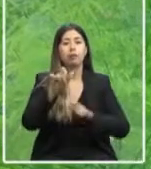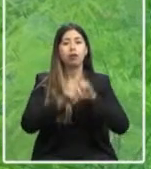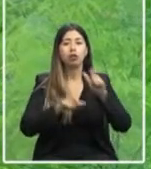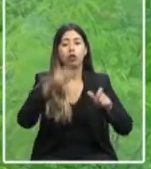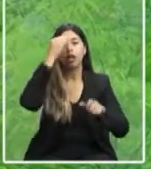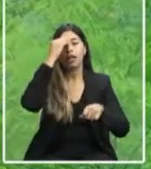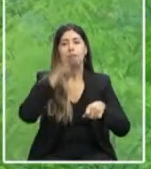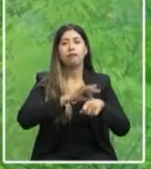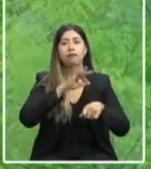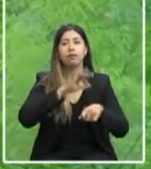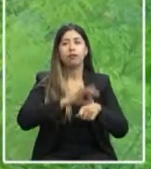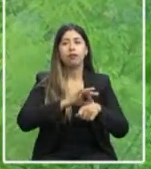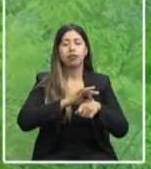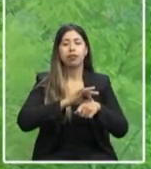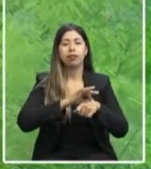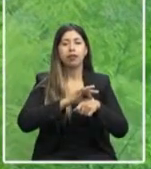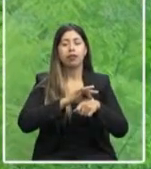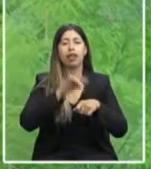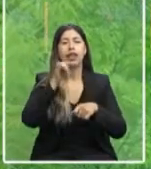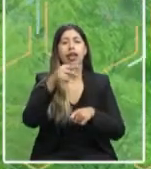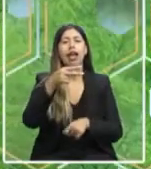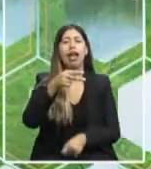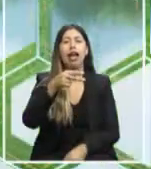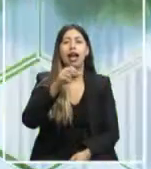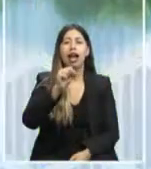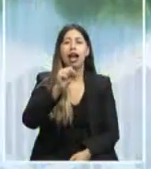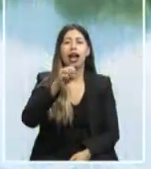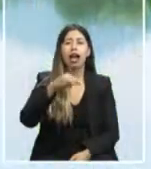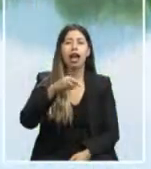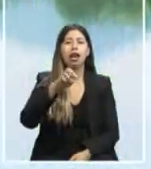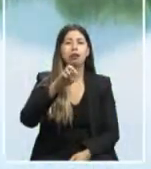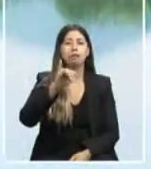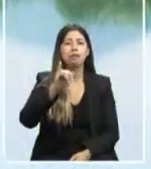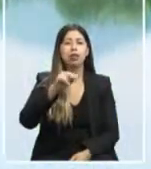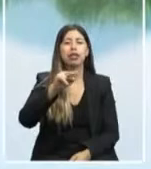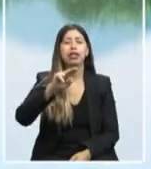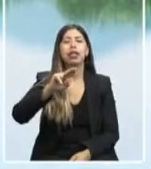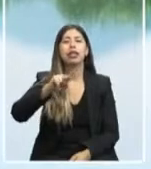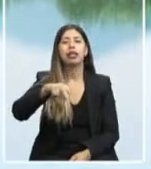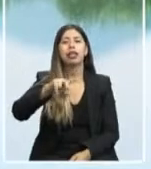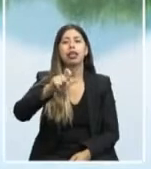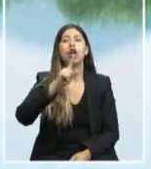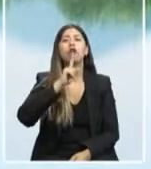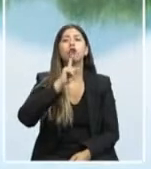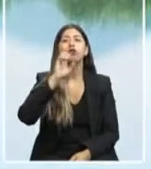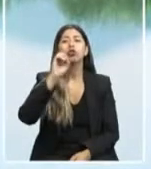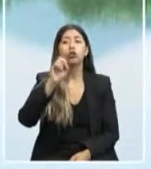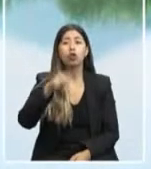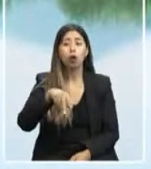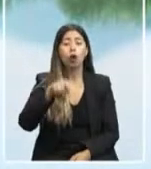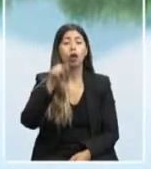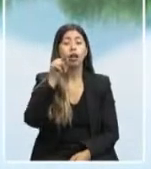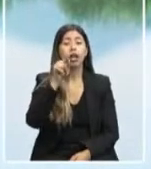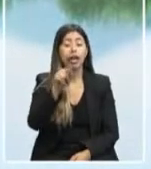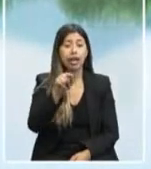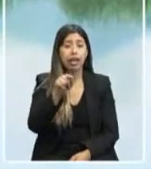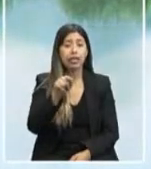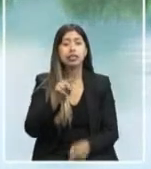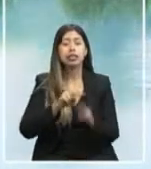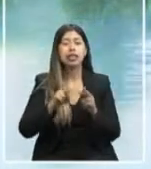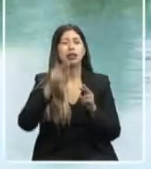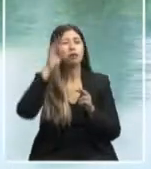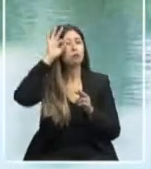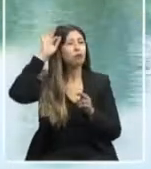disease, develop it only after the reproductive periods, which means that they can